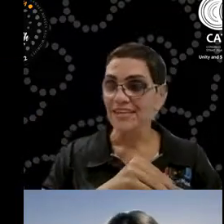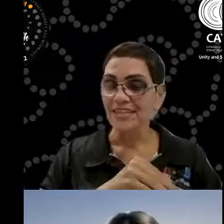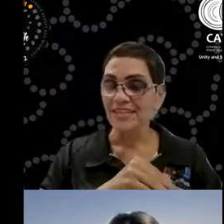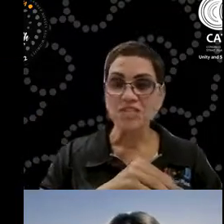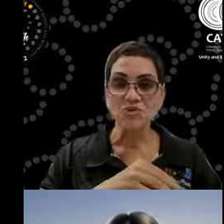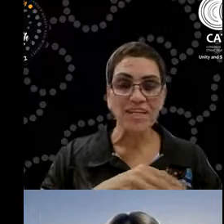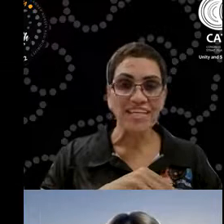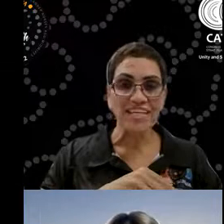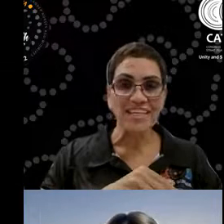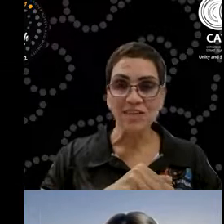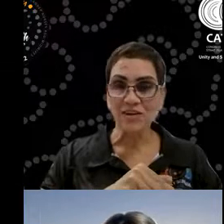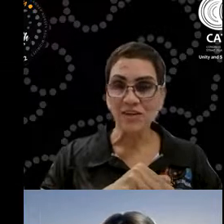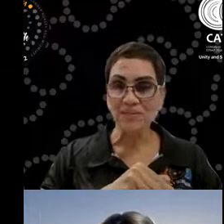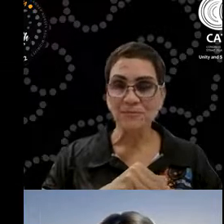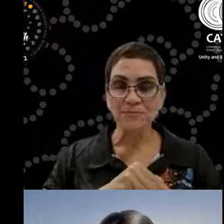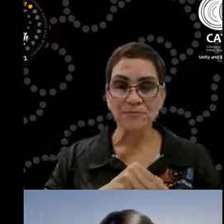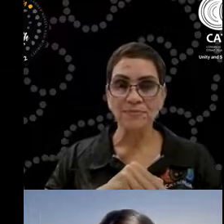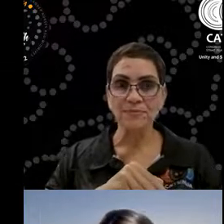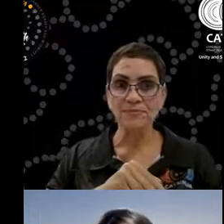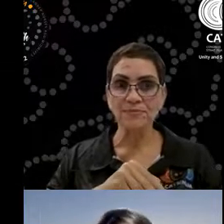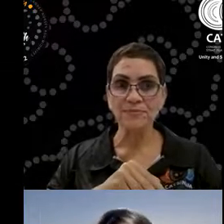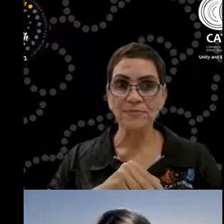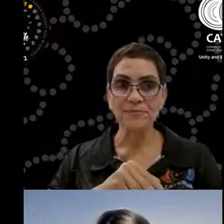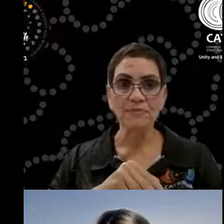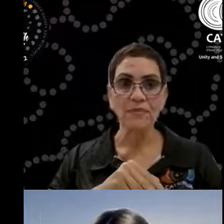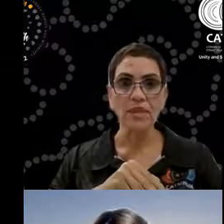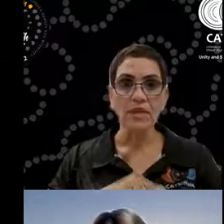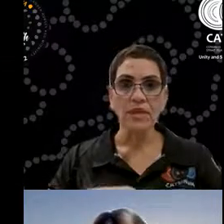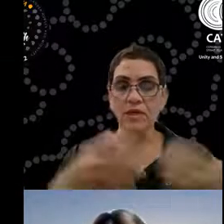colleagues. Thanks, Reid. Next slide.